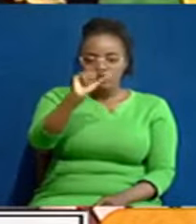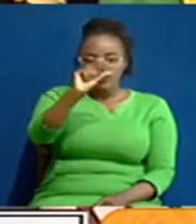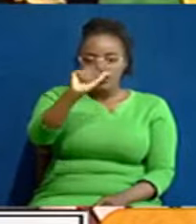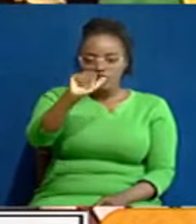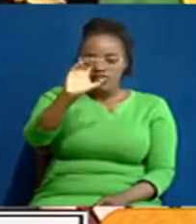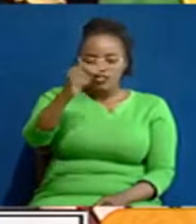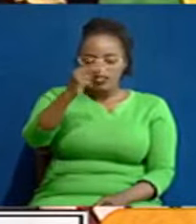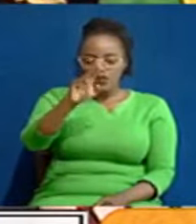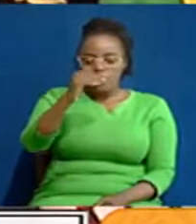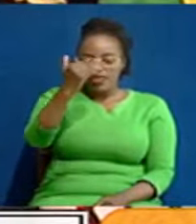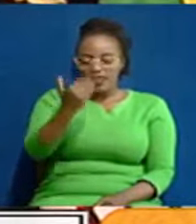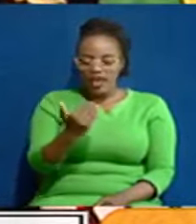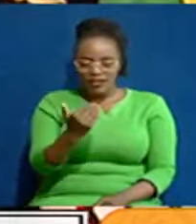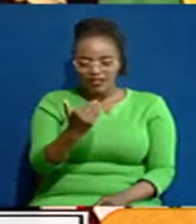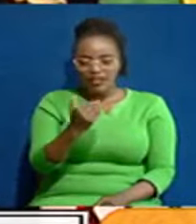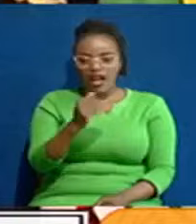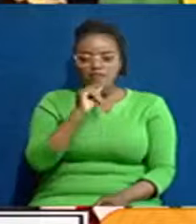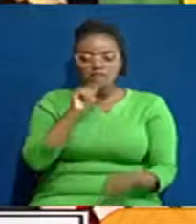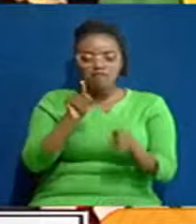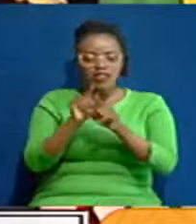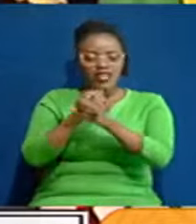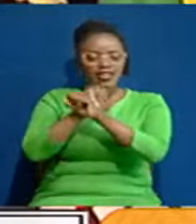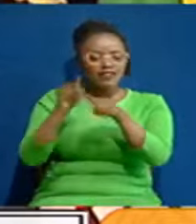as your younger brother defends himself,